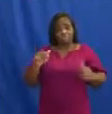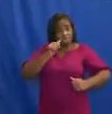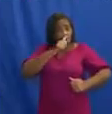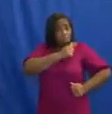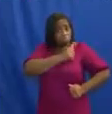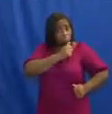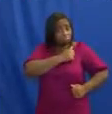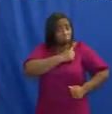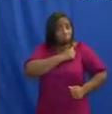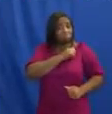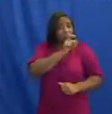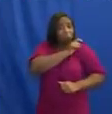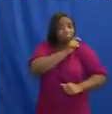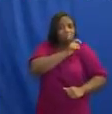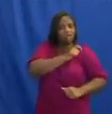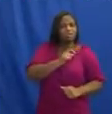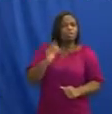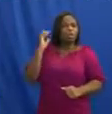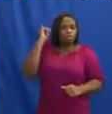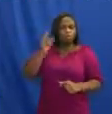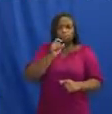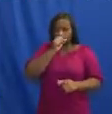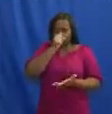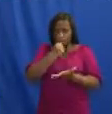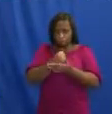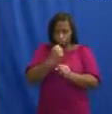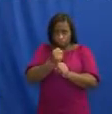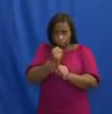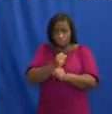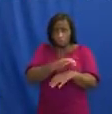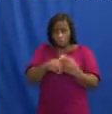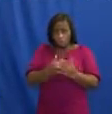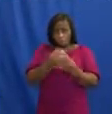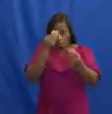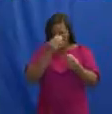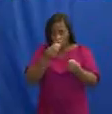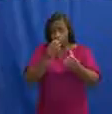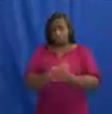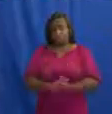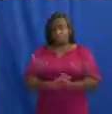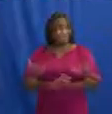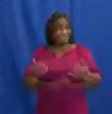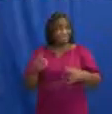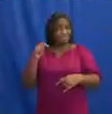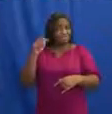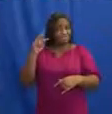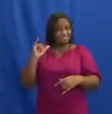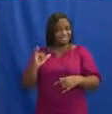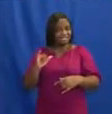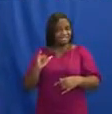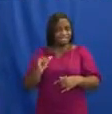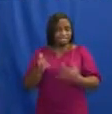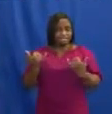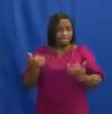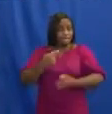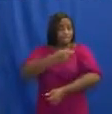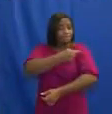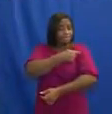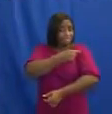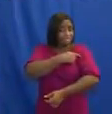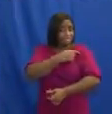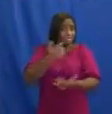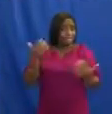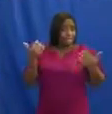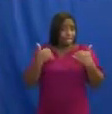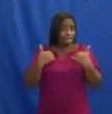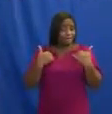will continue to ensure compliance by all and sundry. Adrianum, Adrona yadi besa